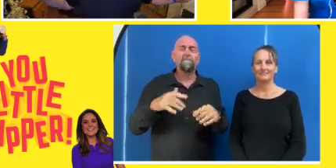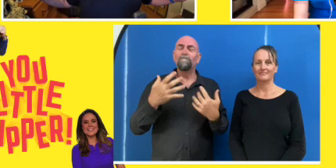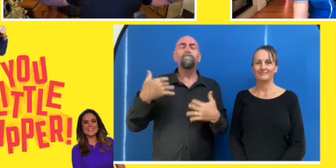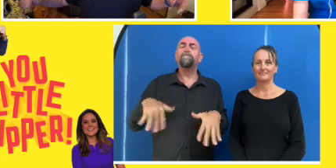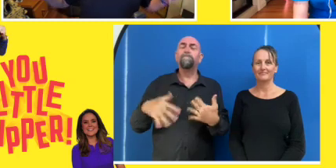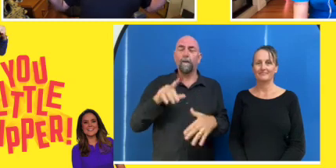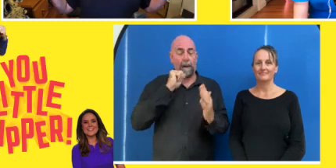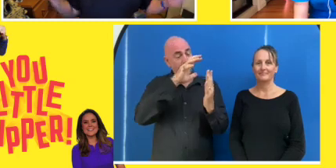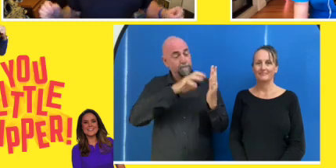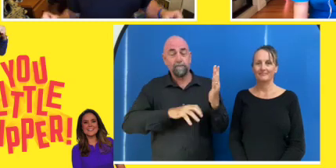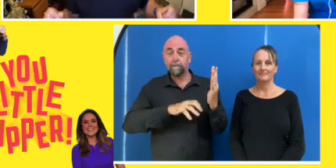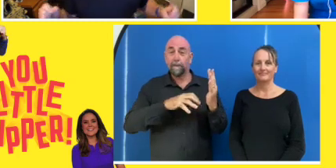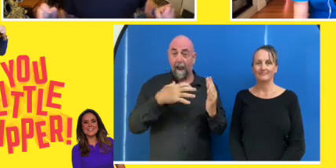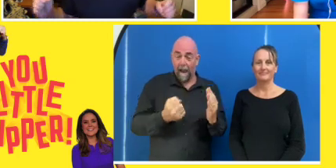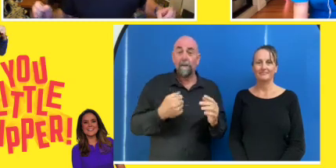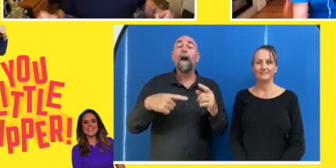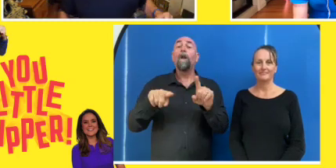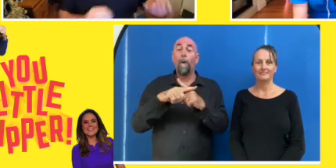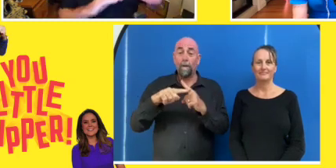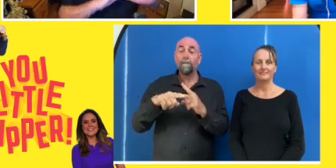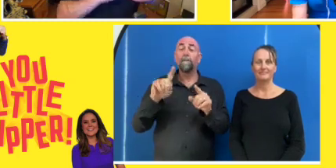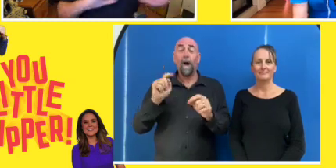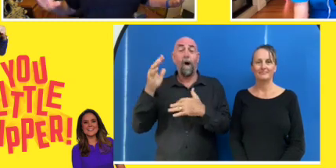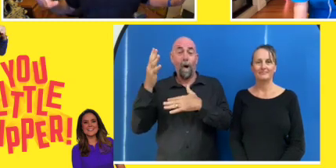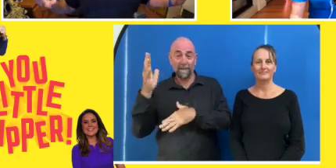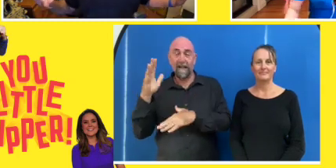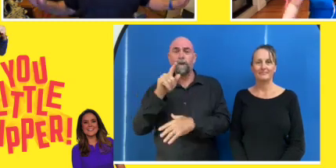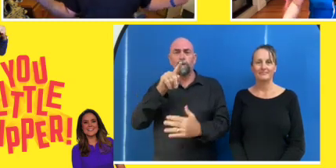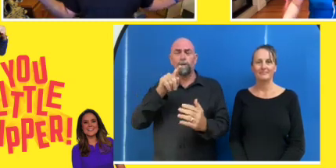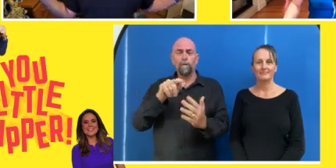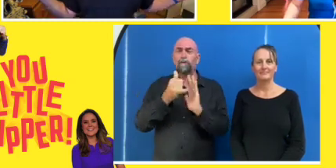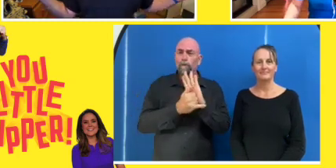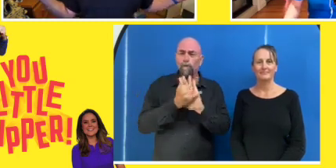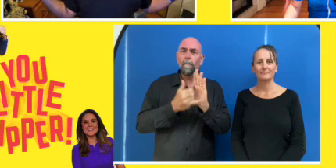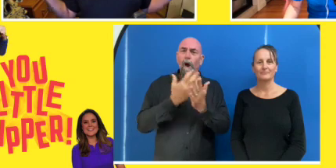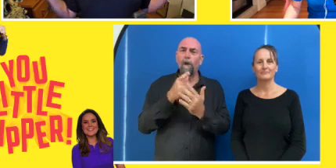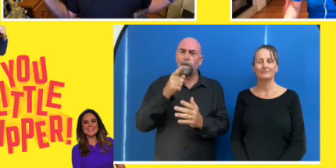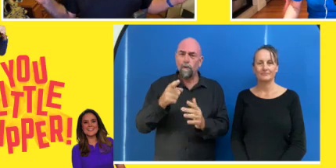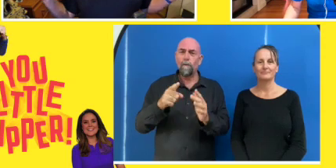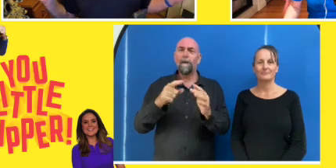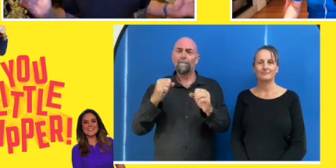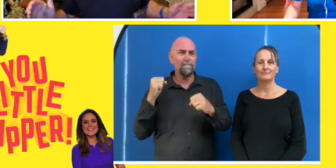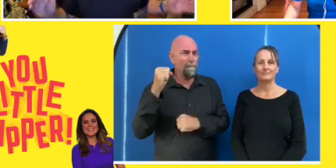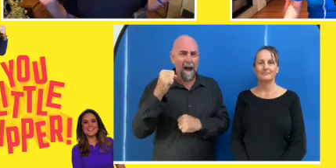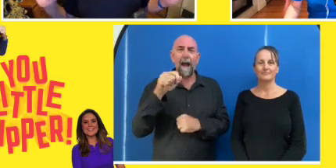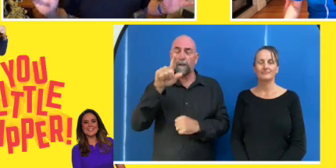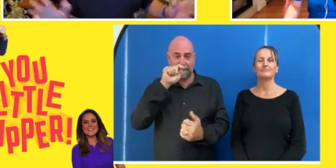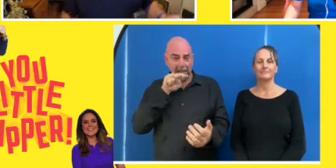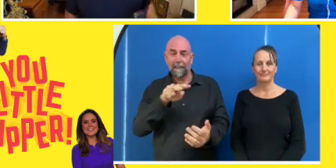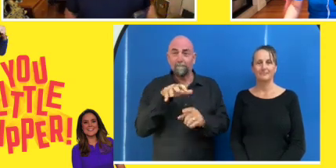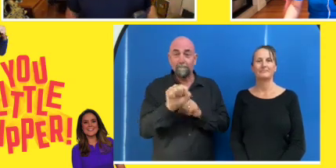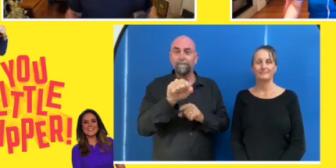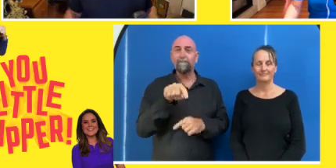will be available and it will be translated into Auslan. Just search You Little Ripper on YouTube and these episodes will